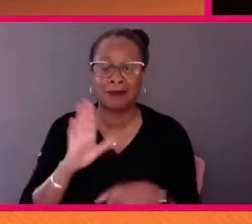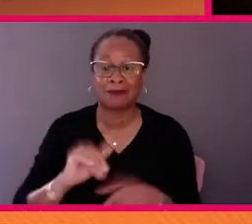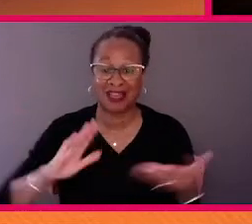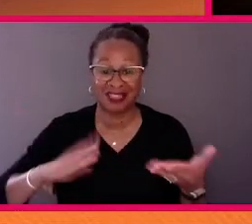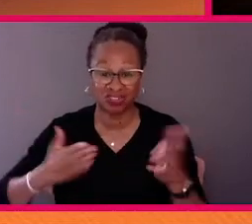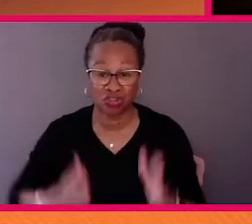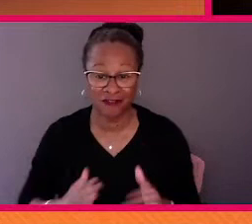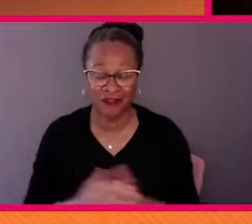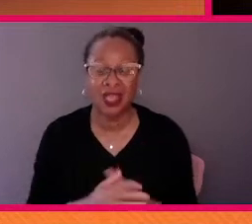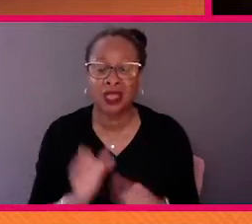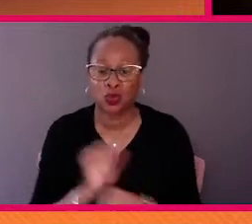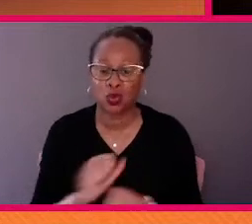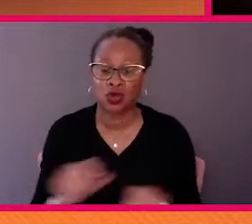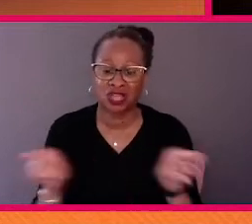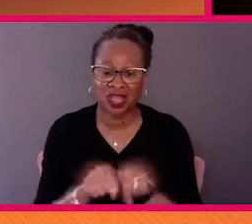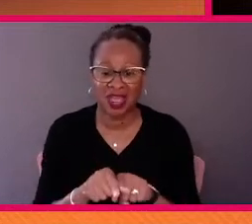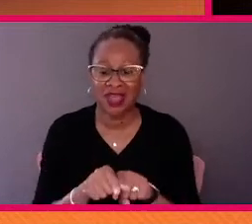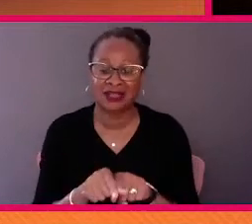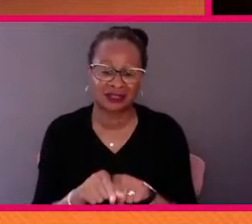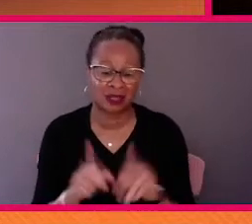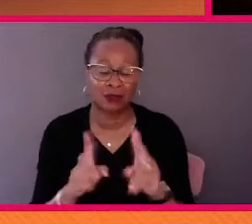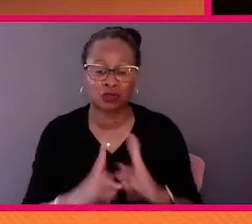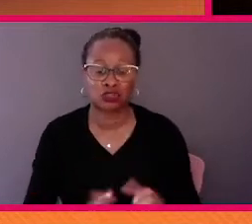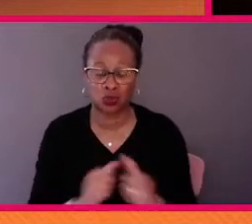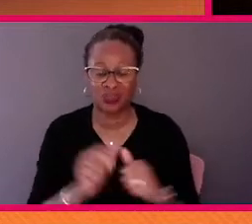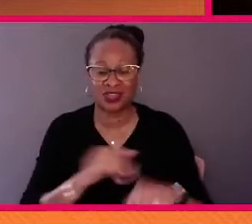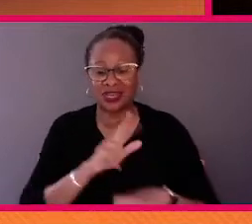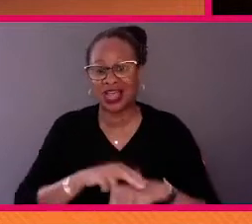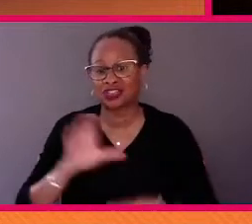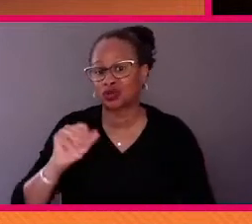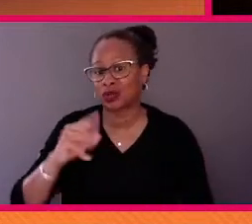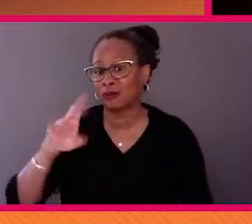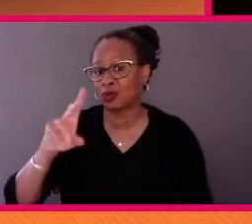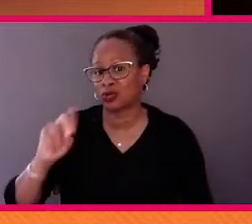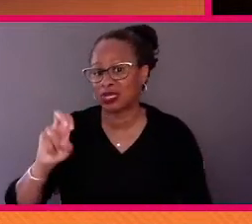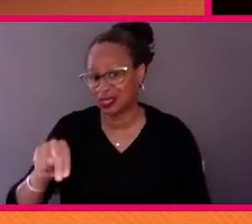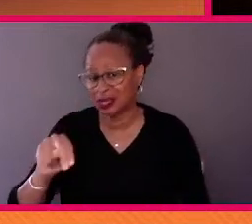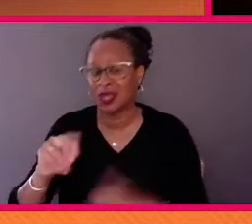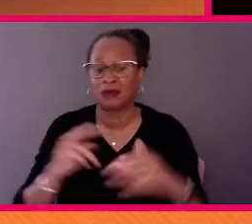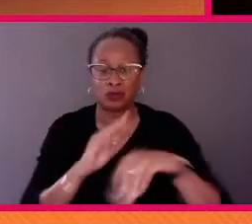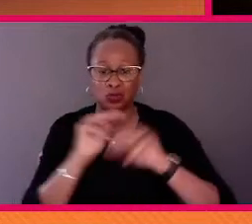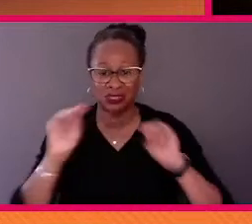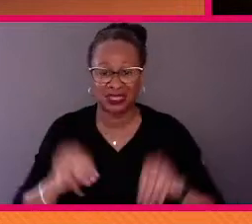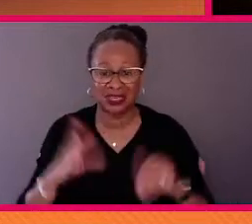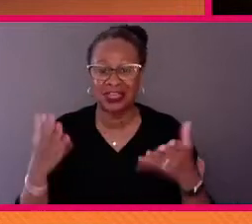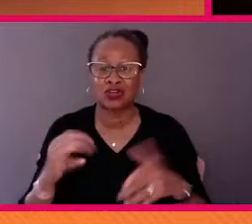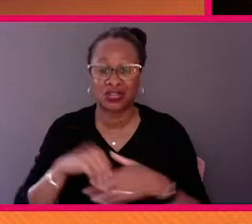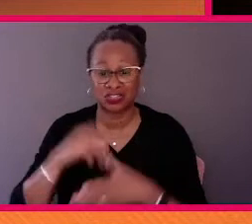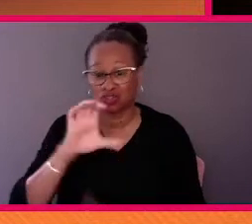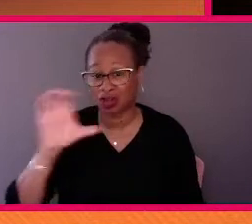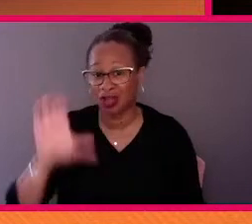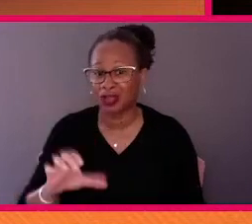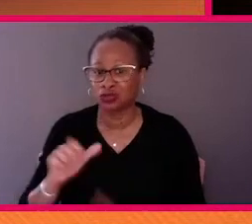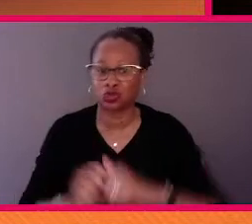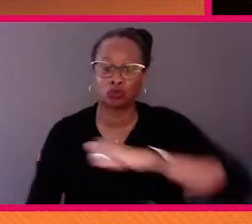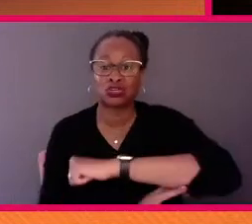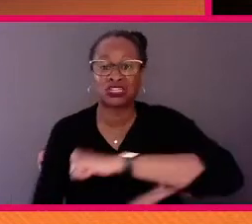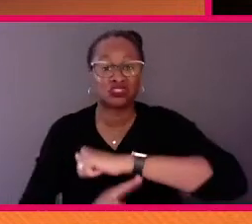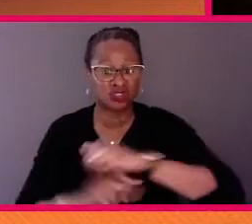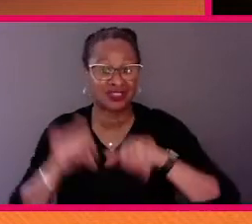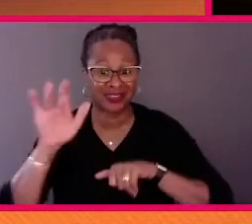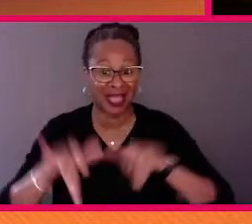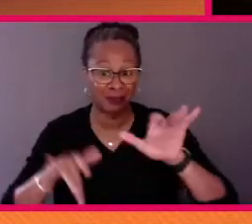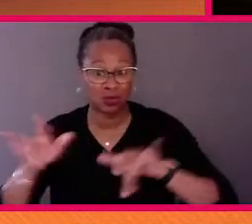the National Cambodian Museum here in Chicago to help kind of bridge those gaps. And for me